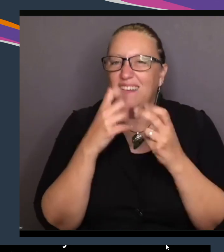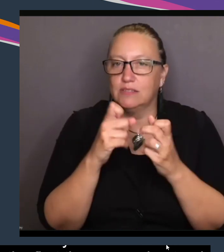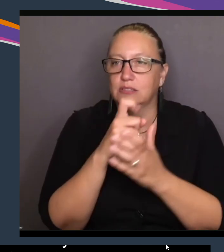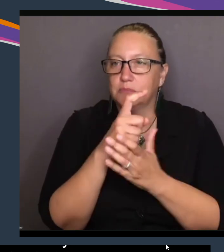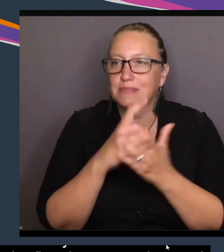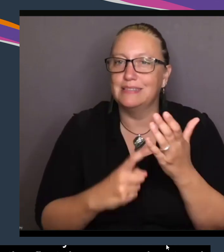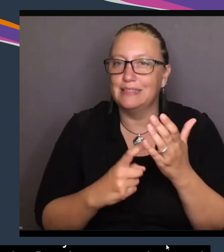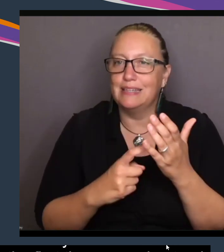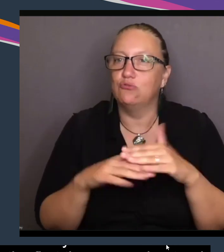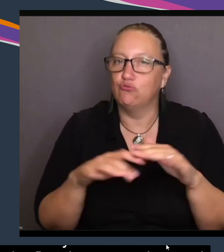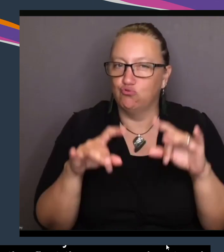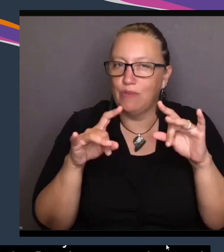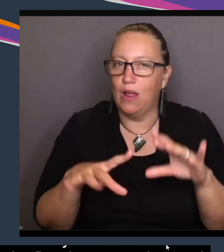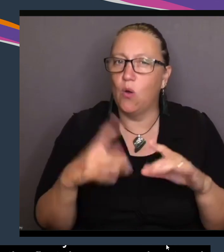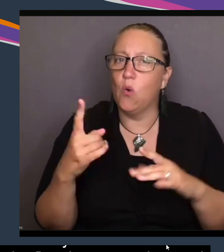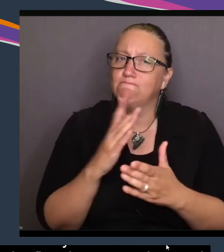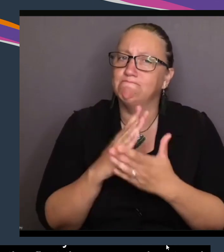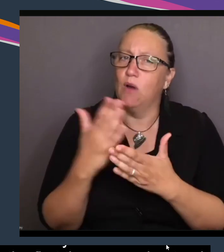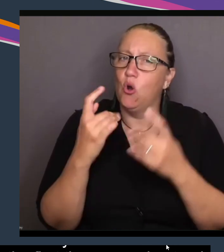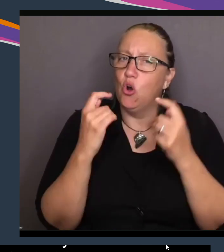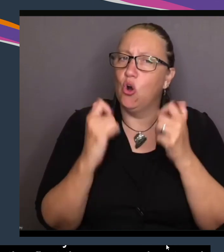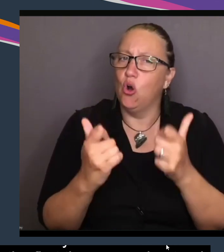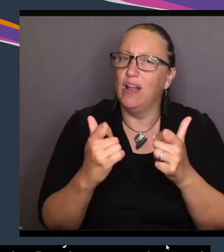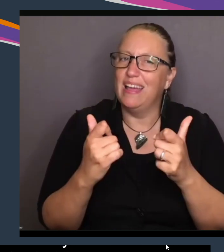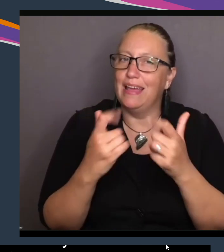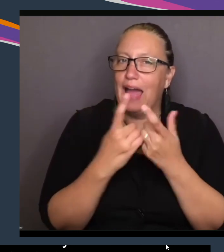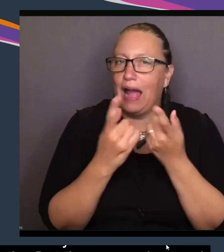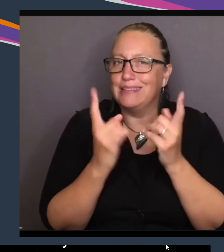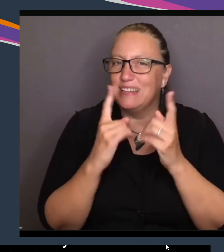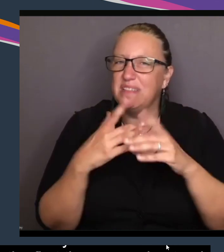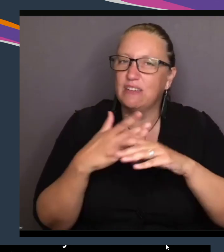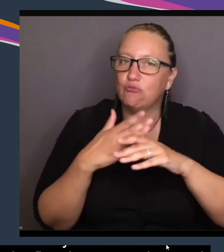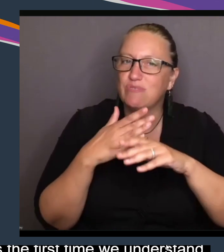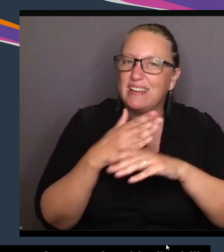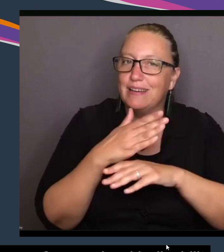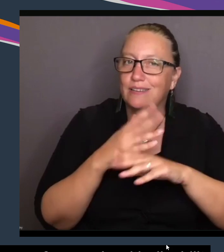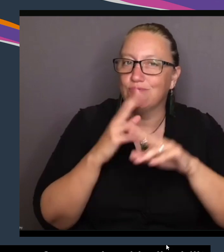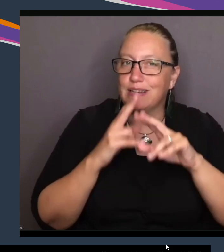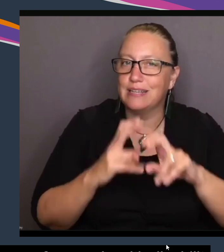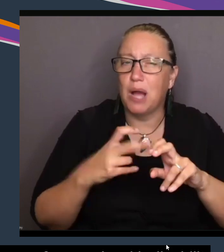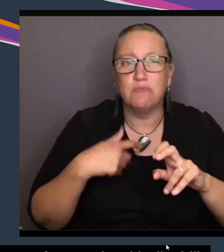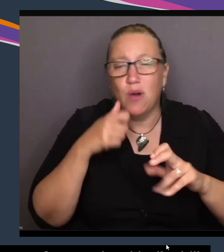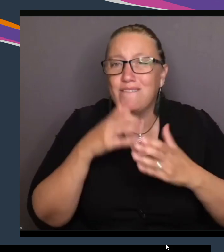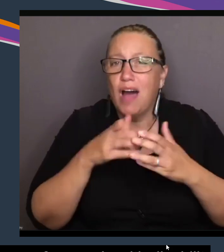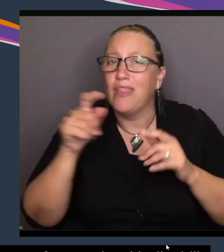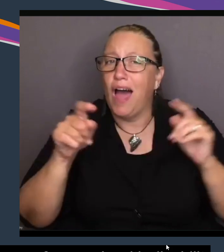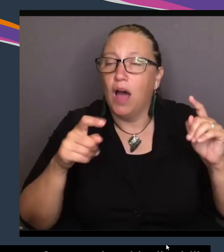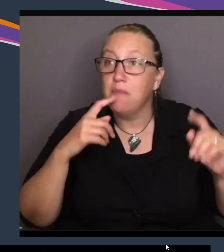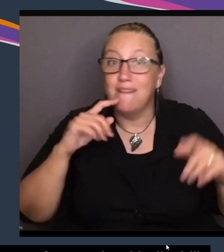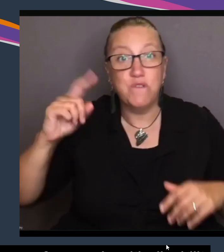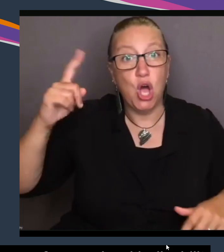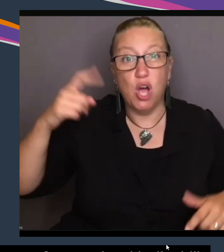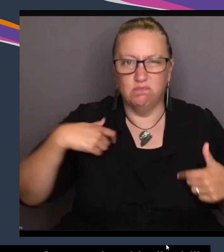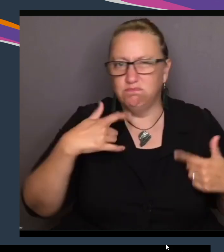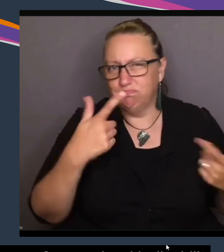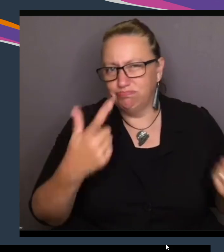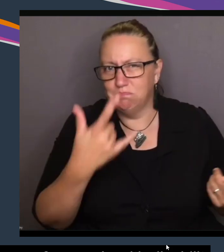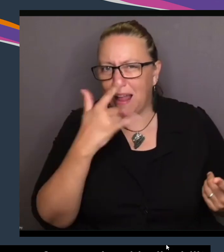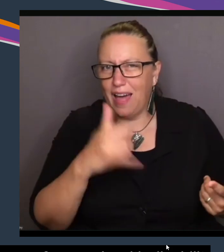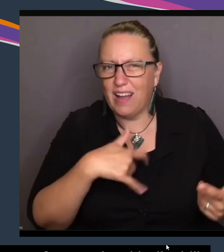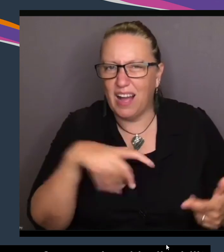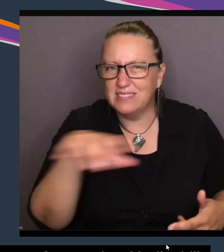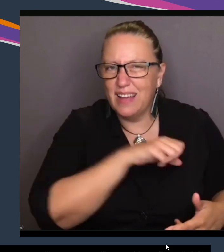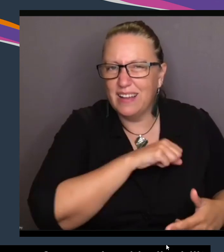career researchers. I'm sure there's been others, and I'm sorry if I'm claiming it and it's the first, but I'm going to claim it. It's an important